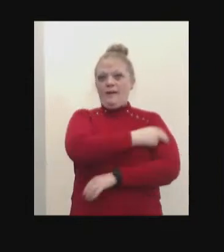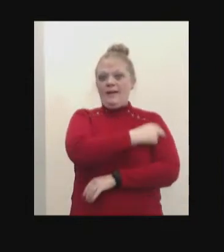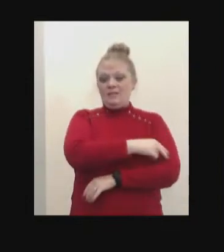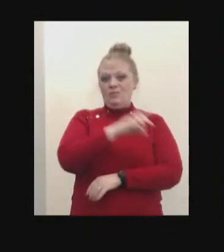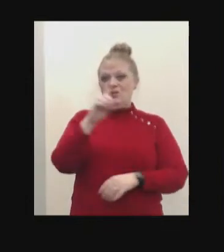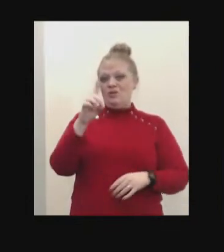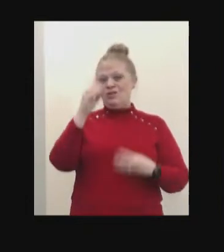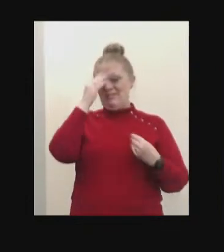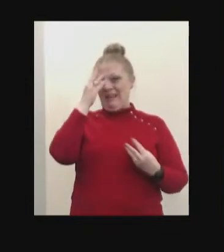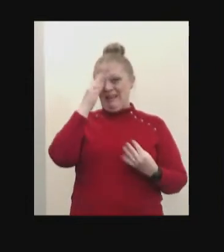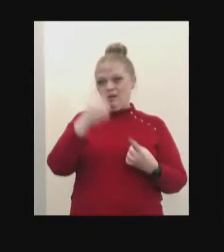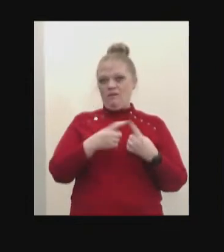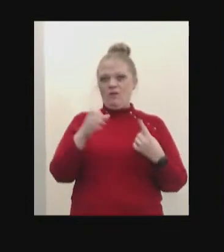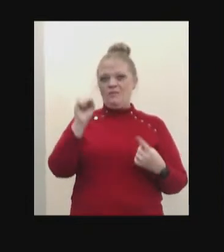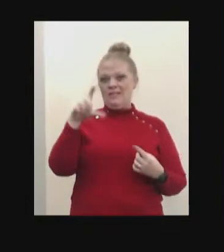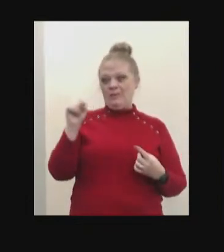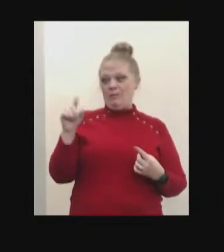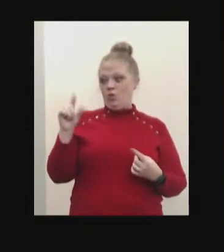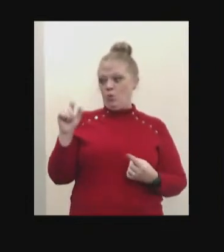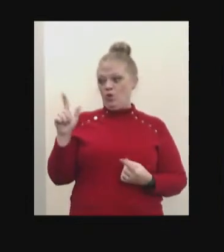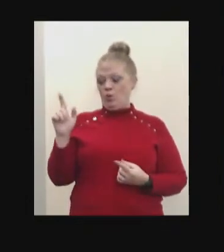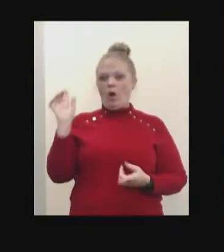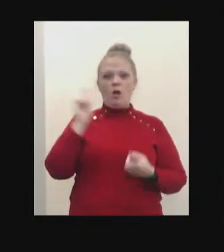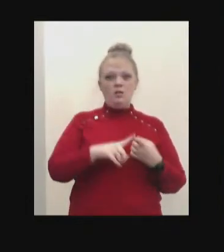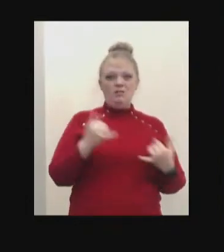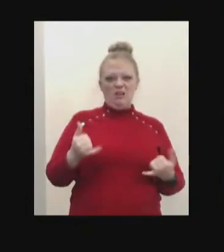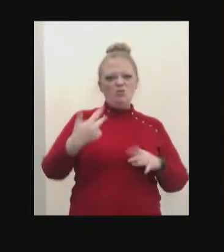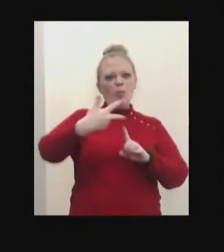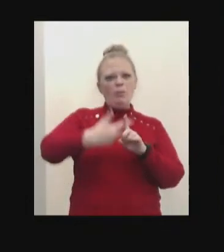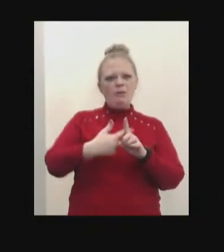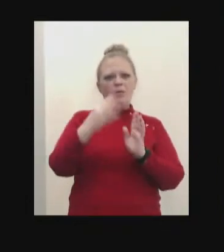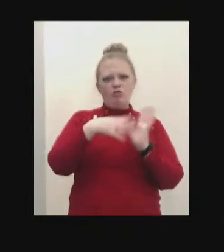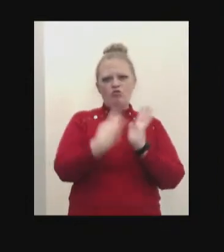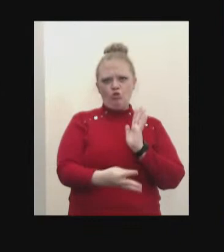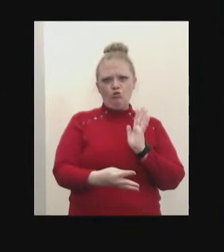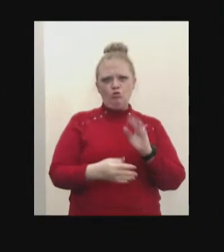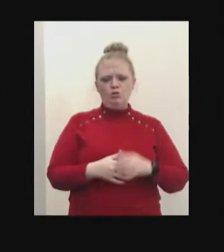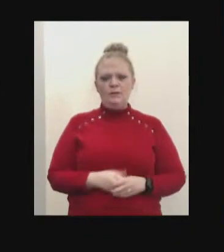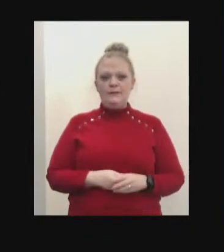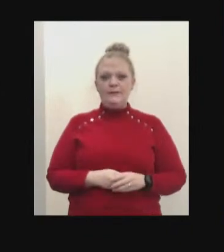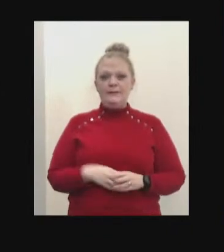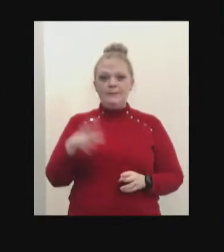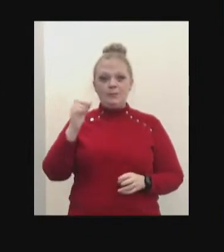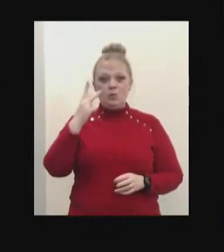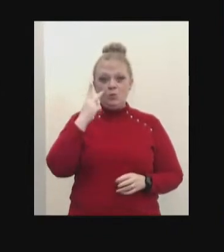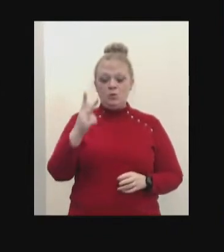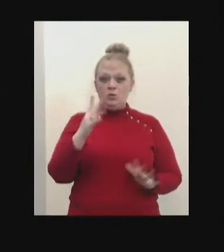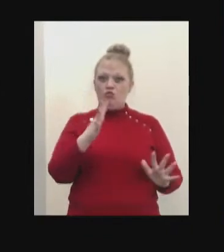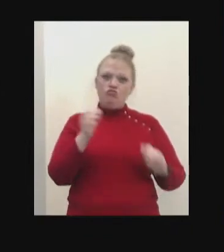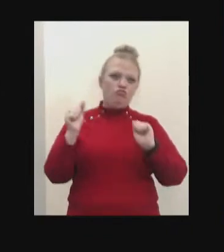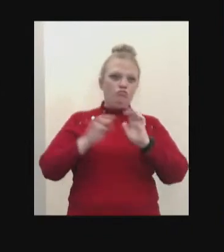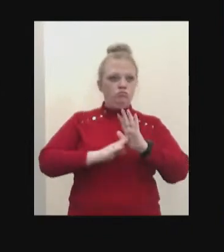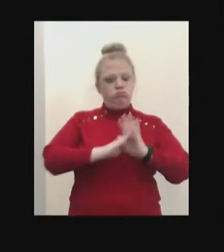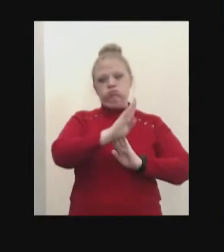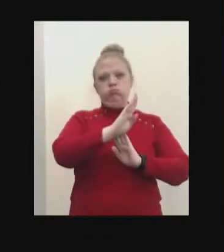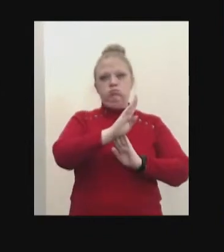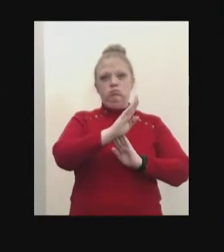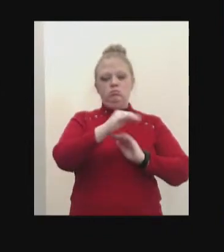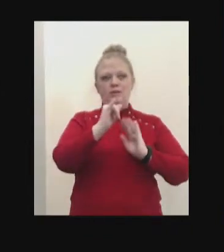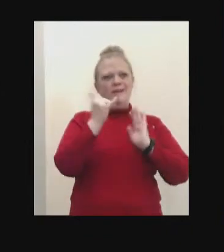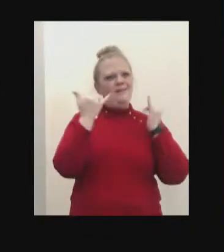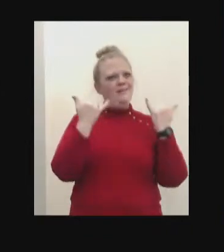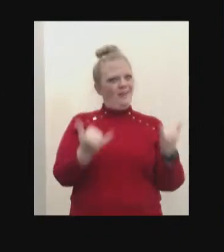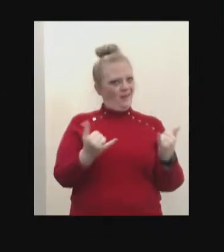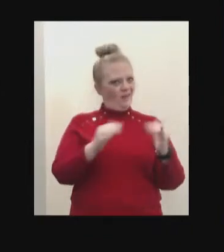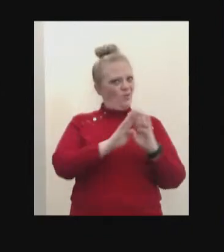September 2021 to present. So just a 3-month chart. You can see how we had the rapid growth, and now we've had a decline. That's